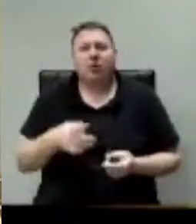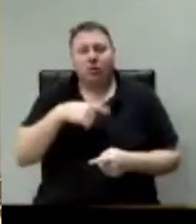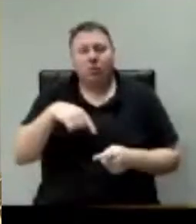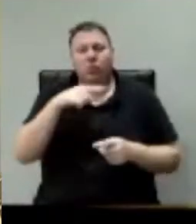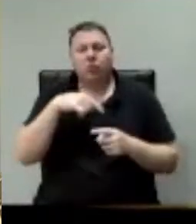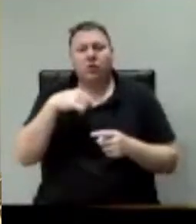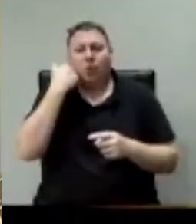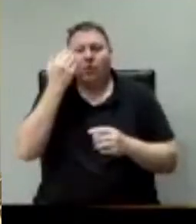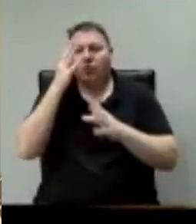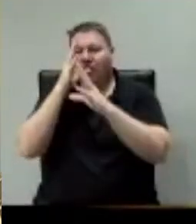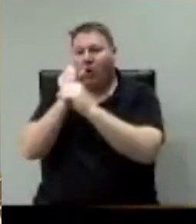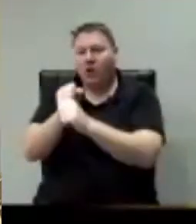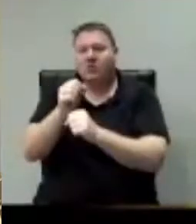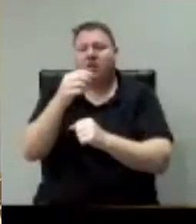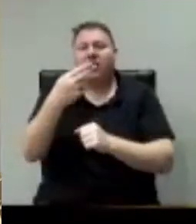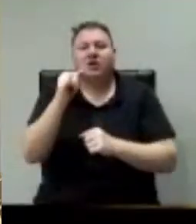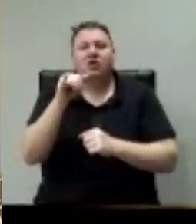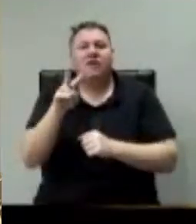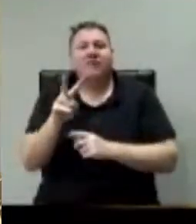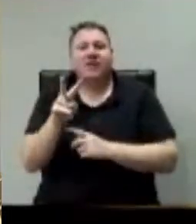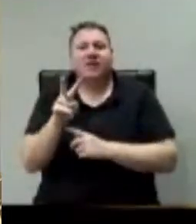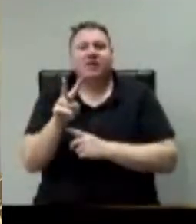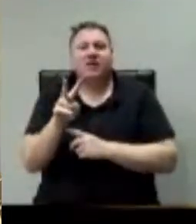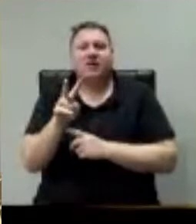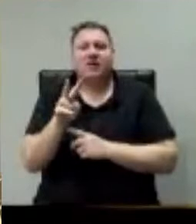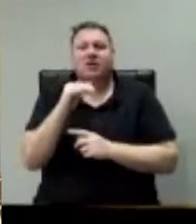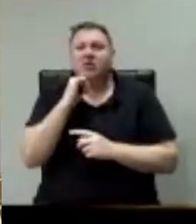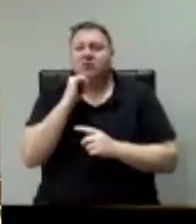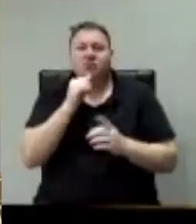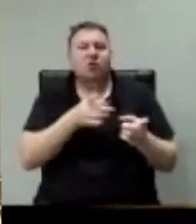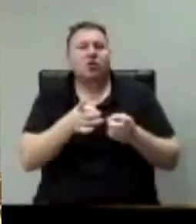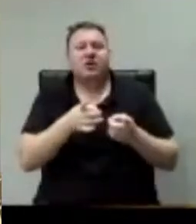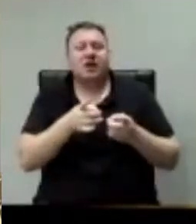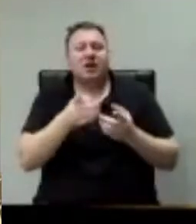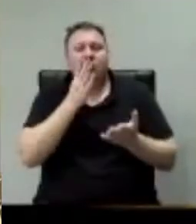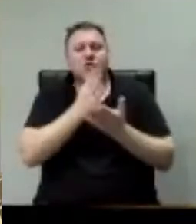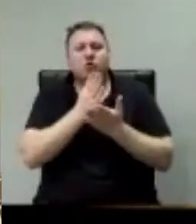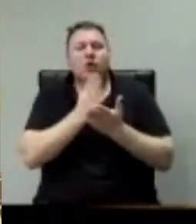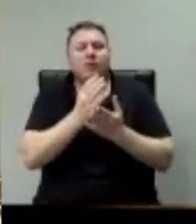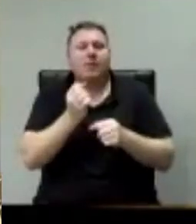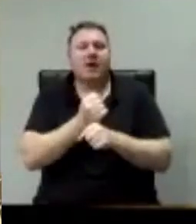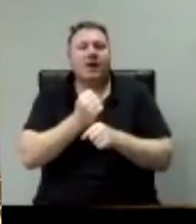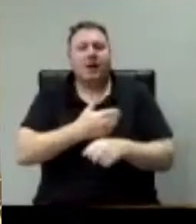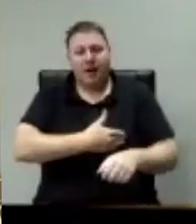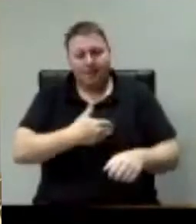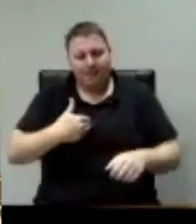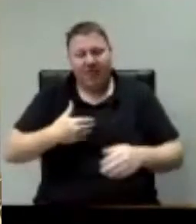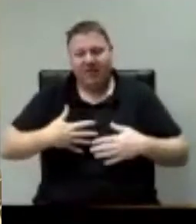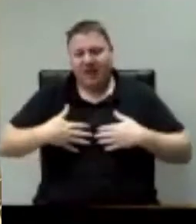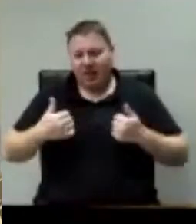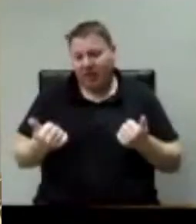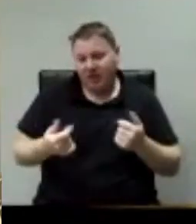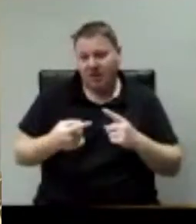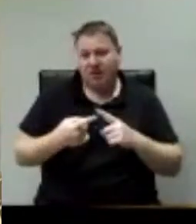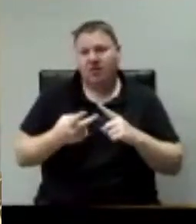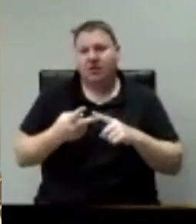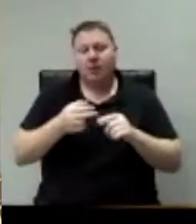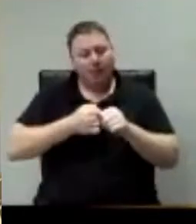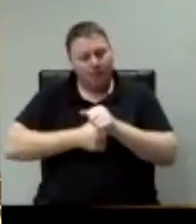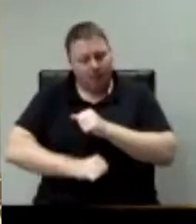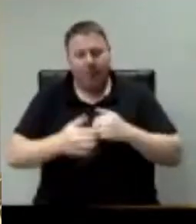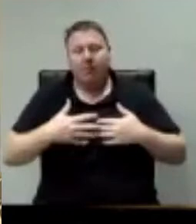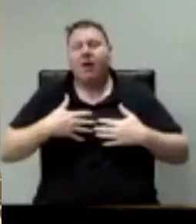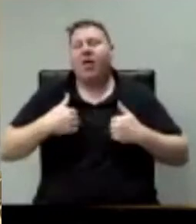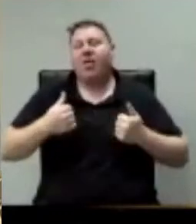to look at HIV as opposed to dealing with ensuring that mothers are healthy and give birth